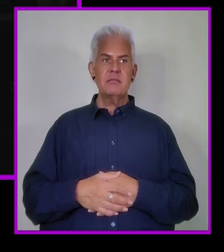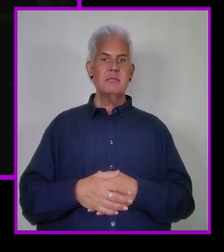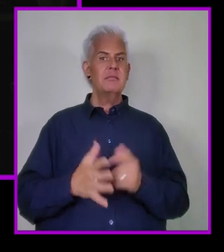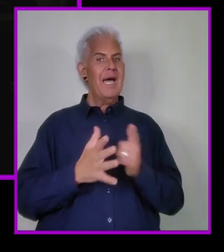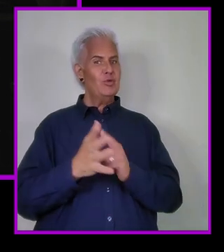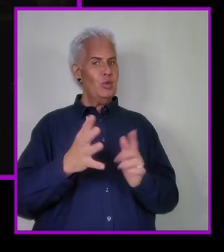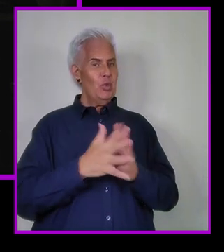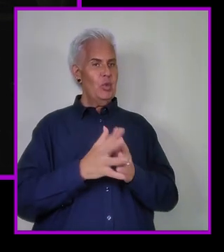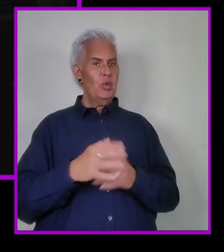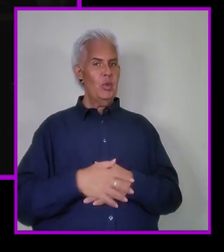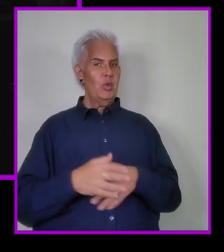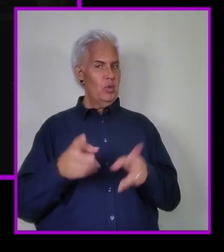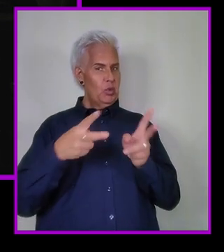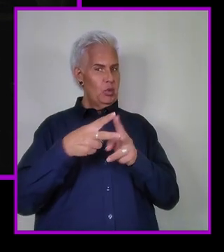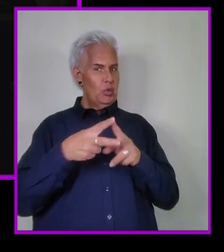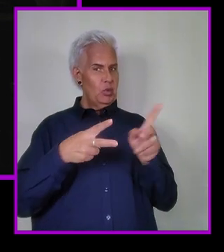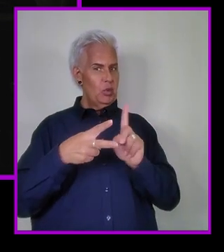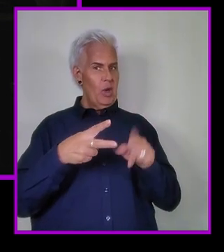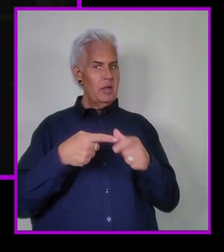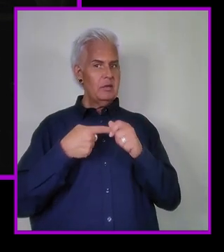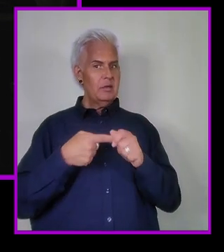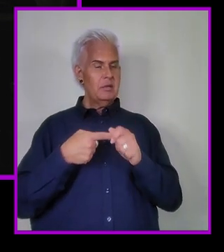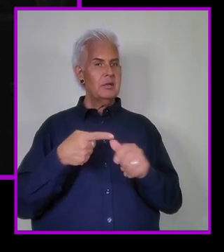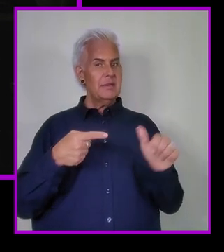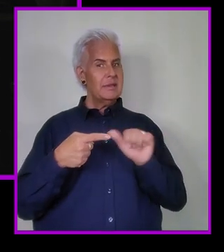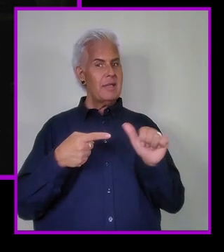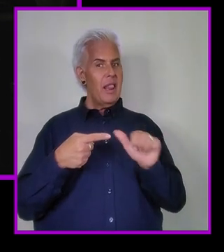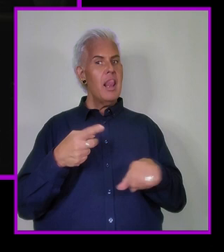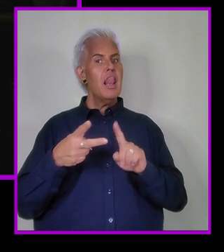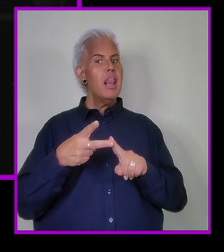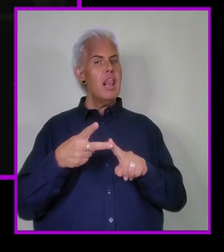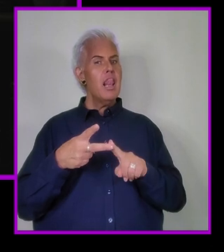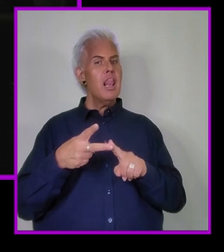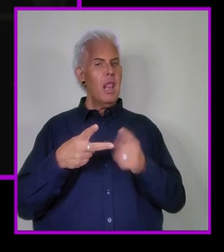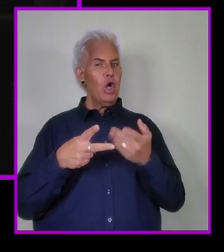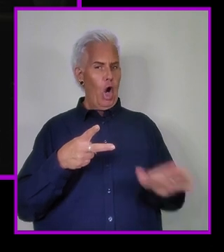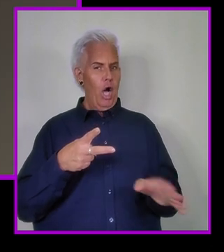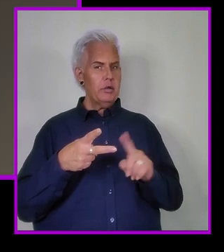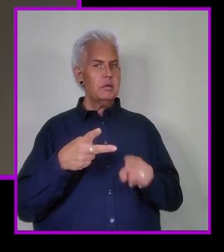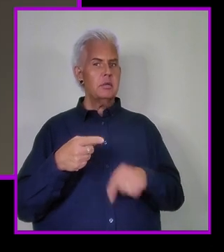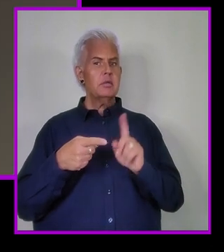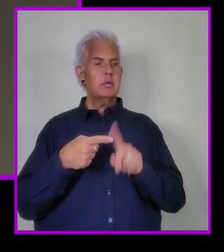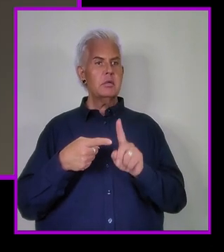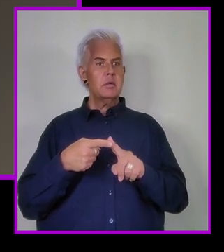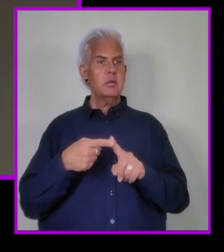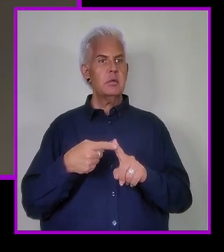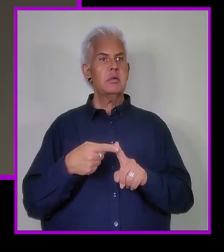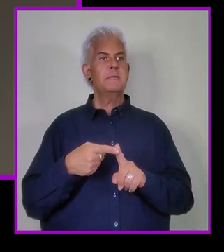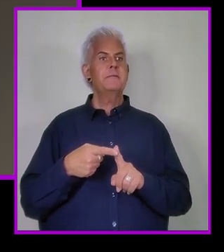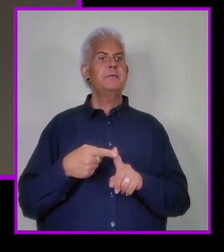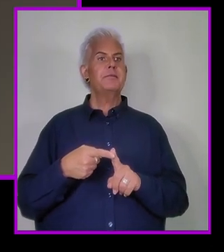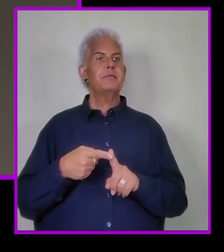I would focus on two challenges, one that I think still is and one that isn't, actually, which is good. The first one for